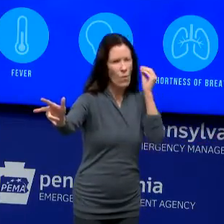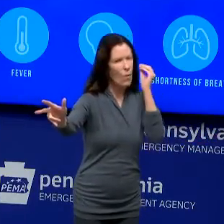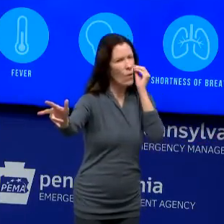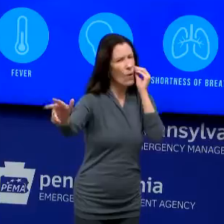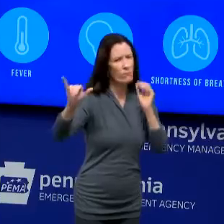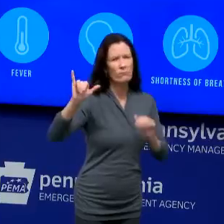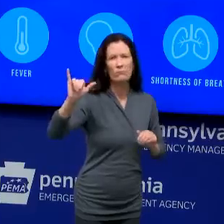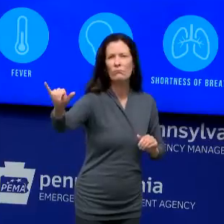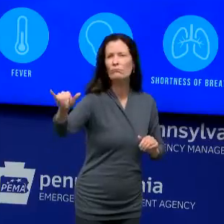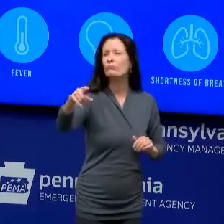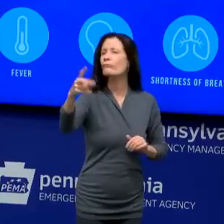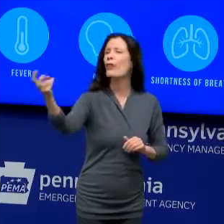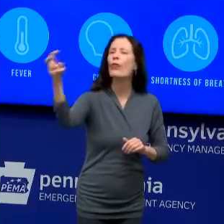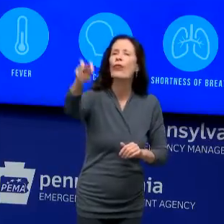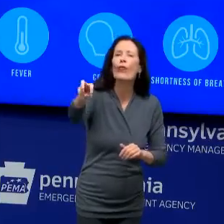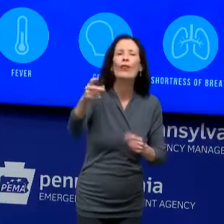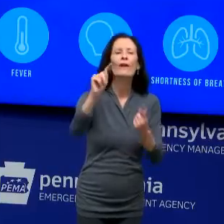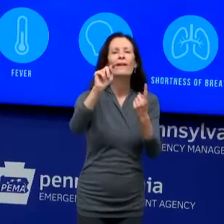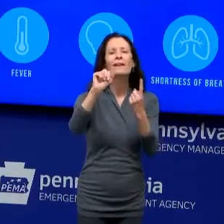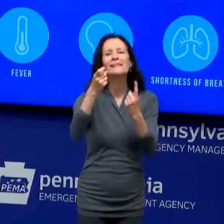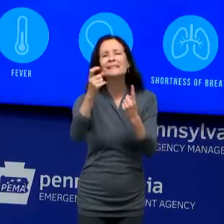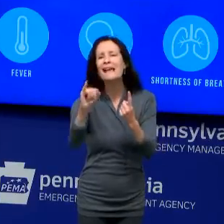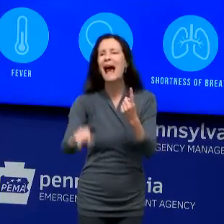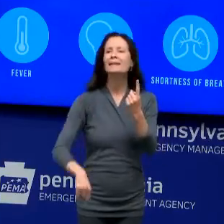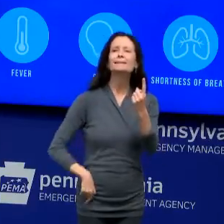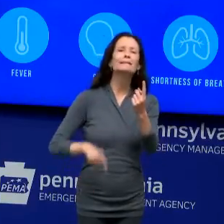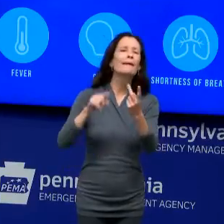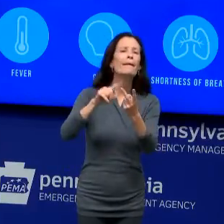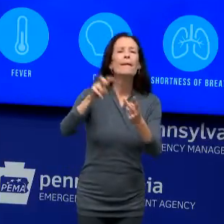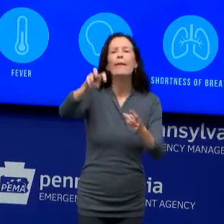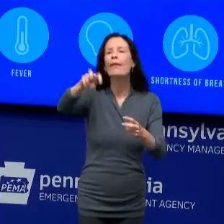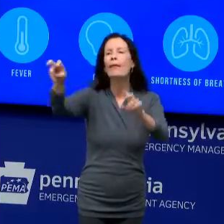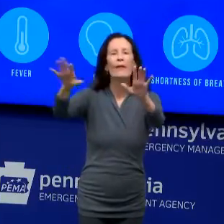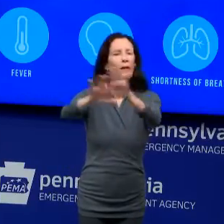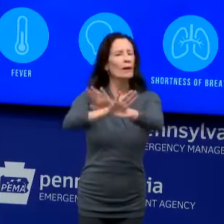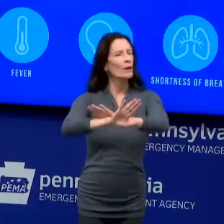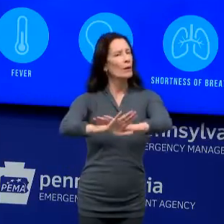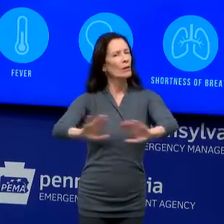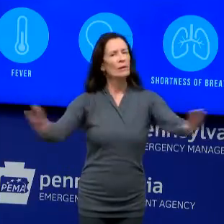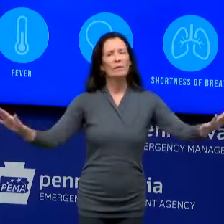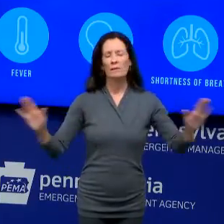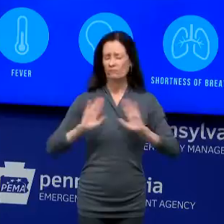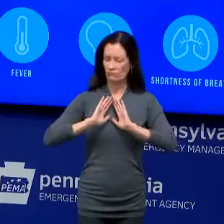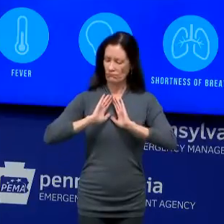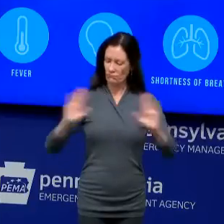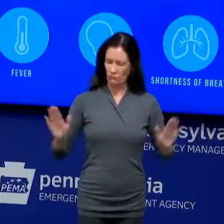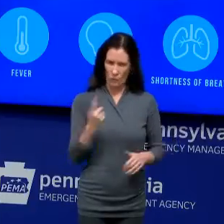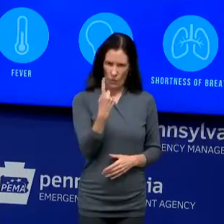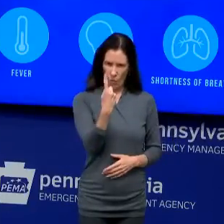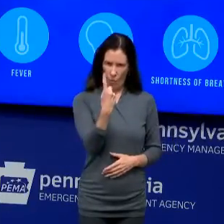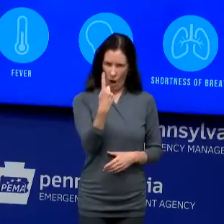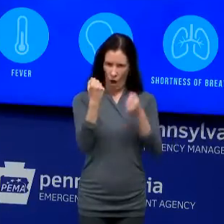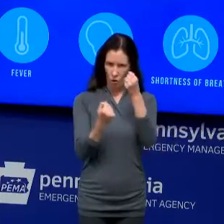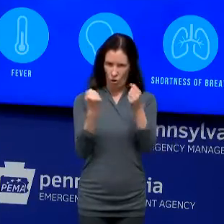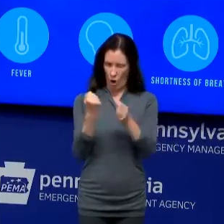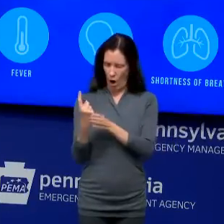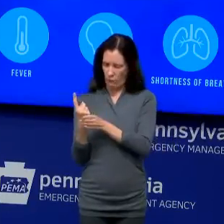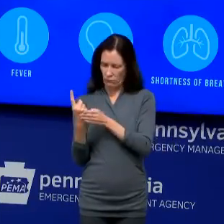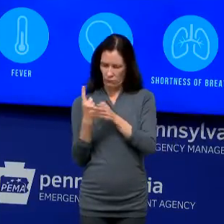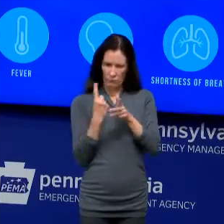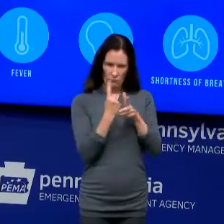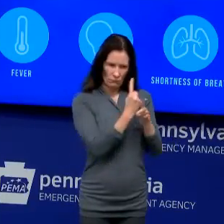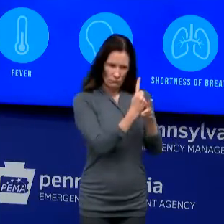to safely provide this critical public health service and prevent the spread of